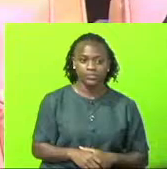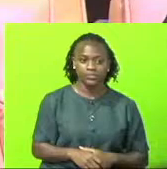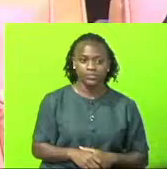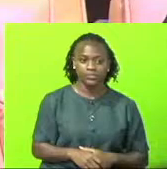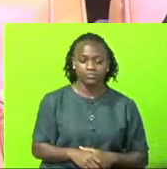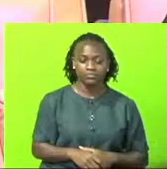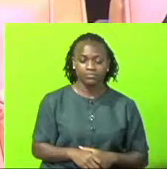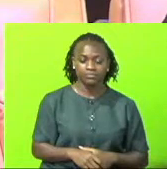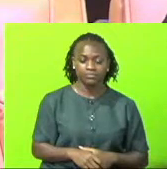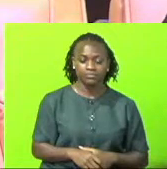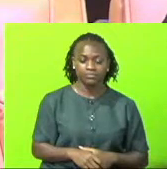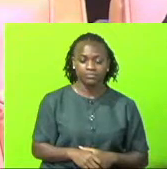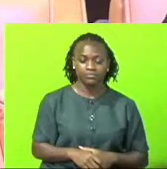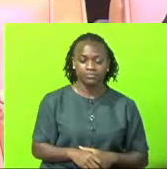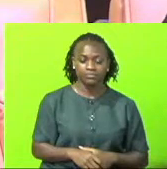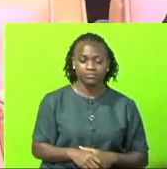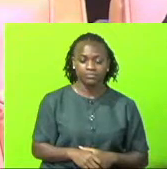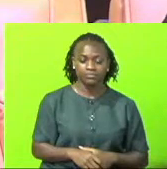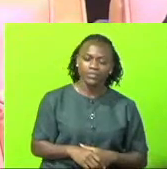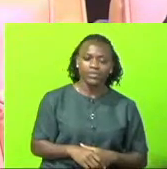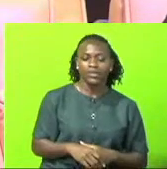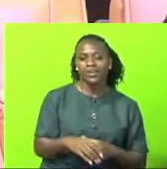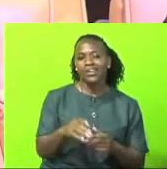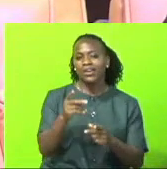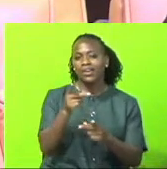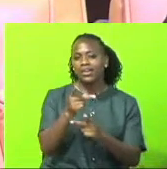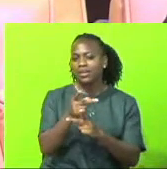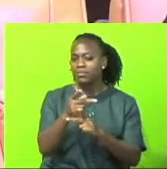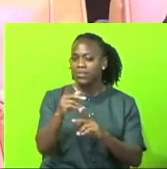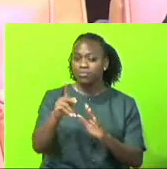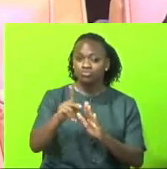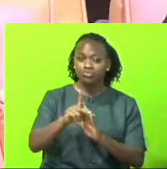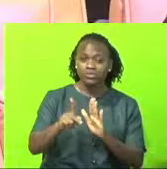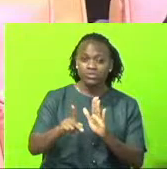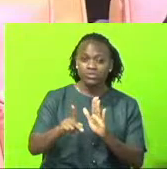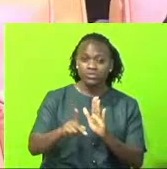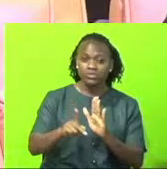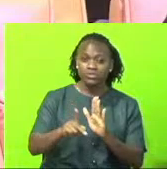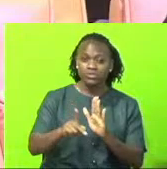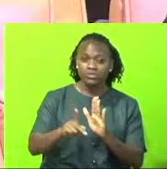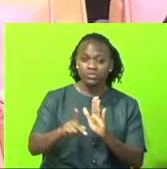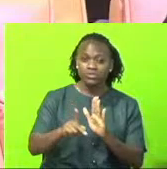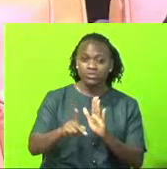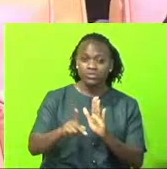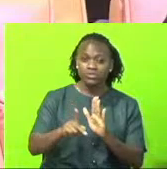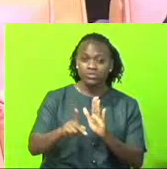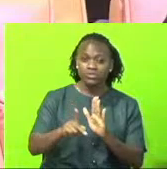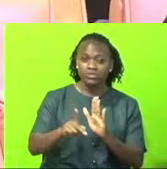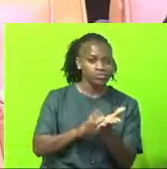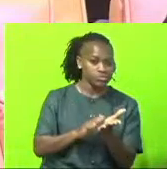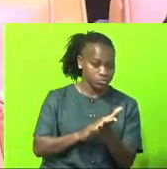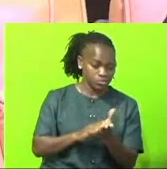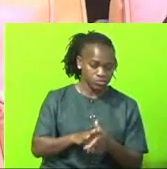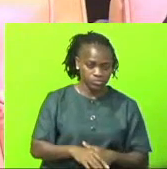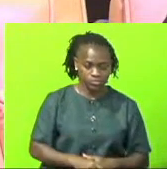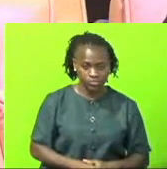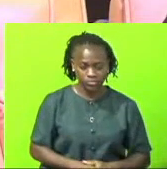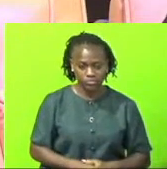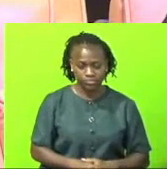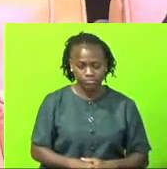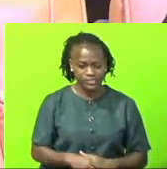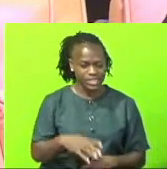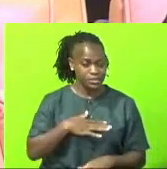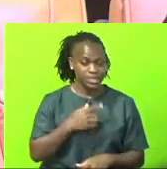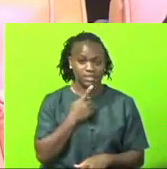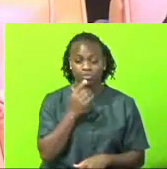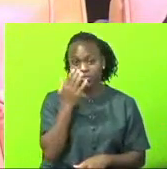uphold the principles that we all studied in law school. I felt rather sad. Mr. Speaker, why